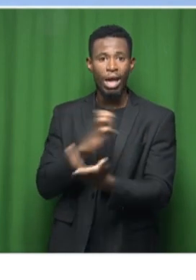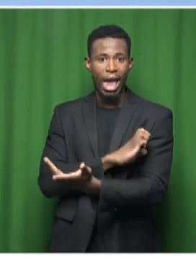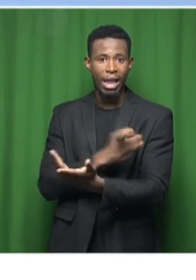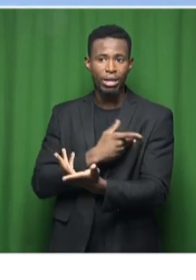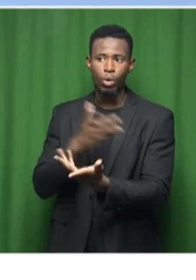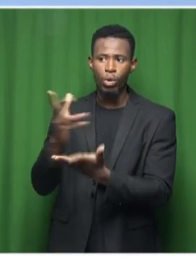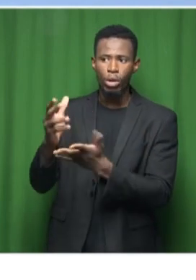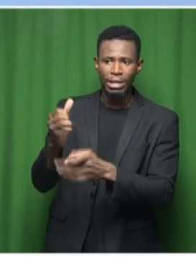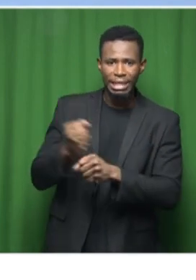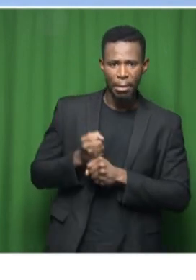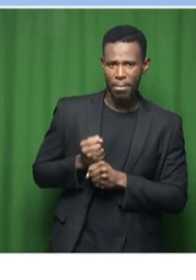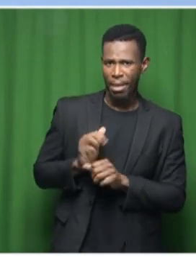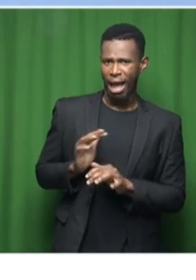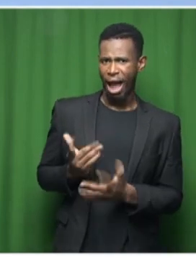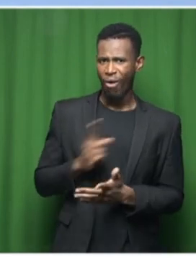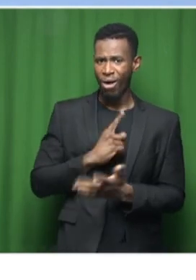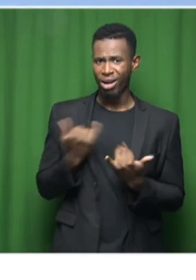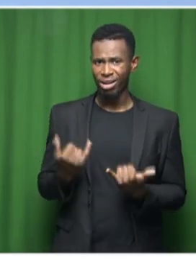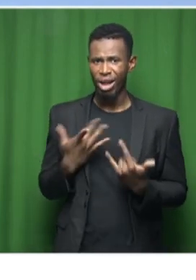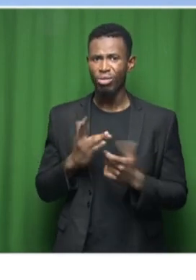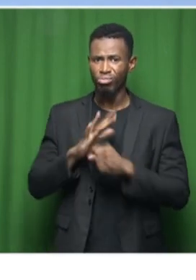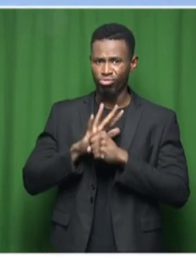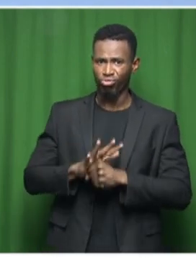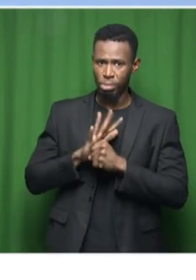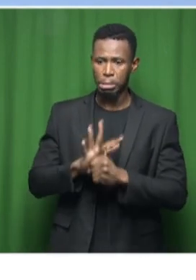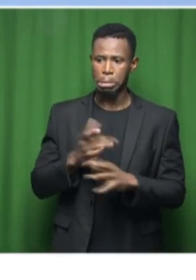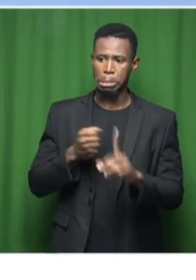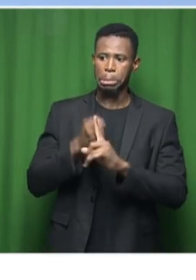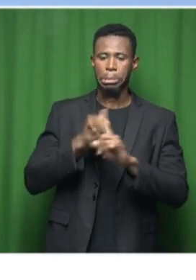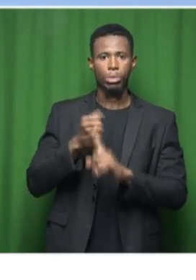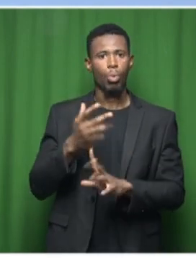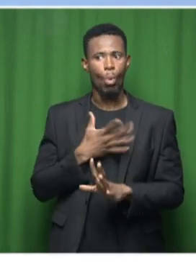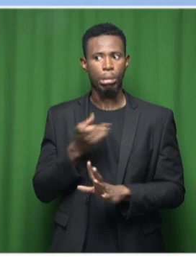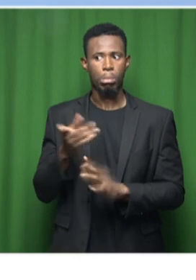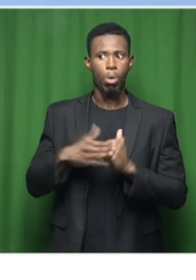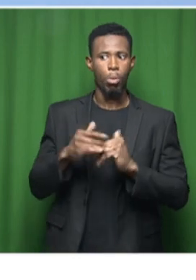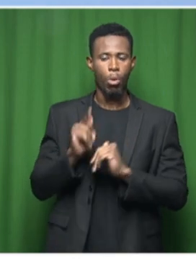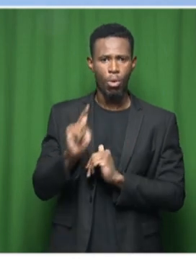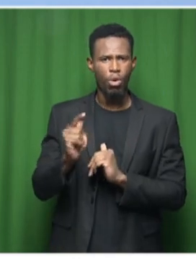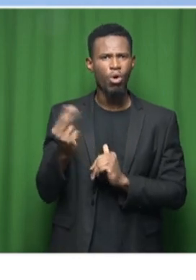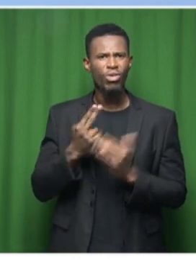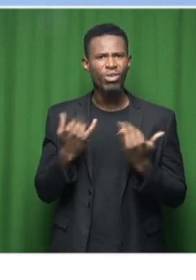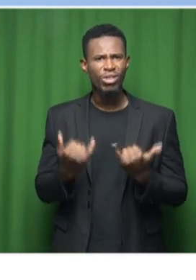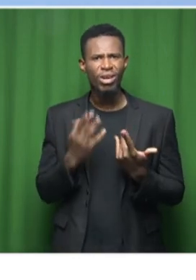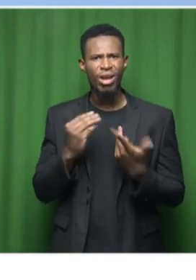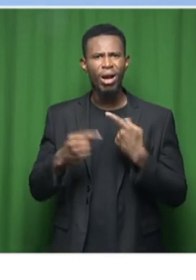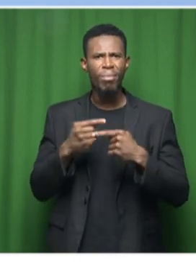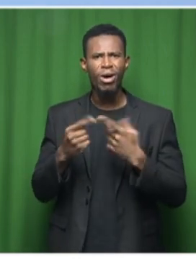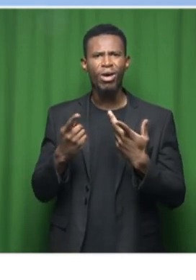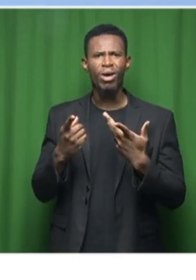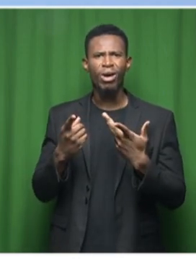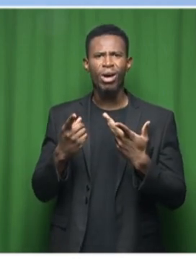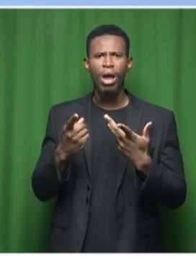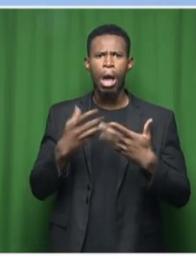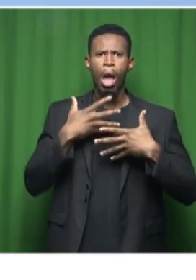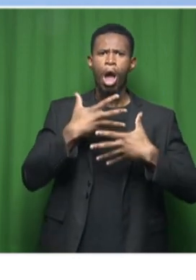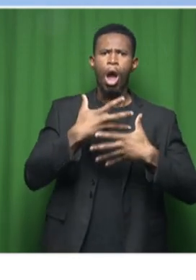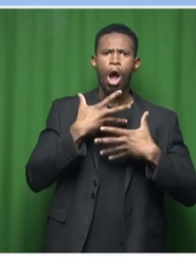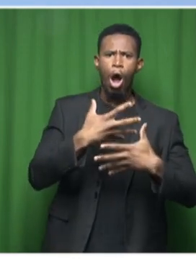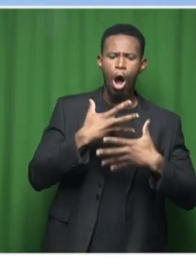that are being pushed so hard at the moment. And, of course, it's about splitting of hydrogen and oxygen. Those who